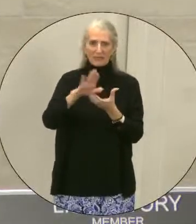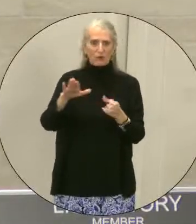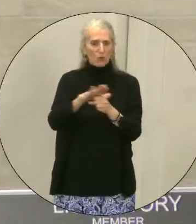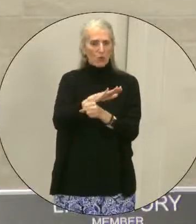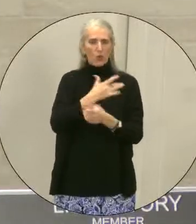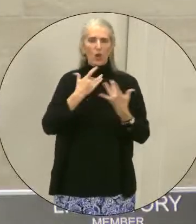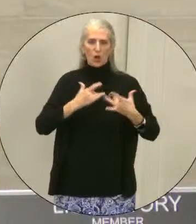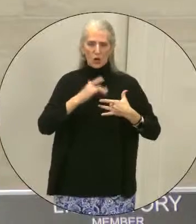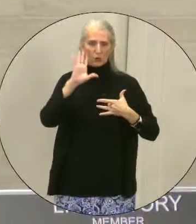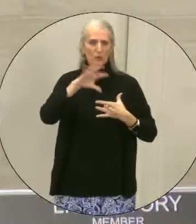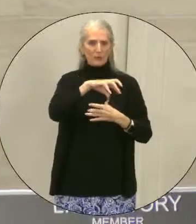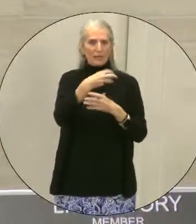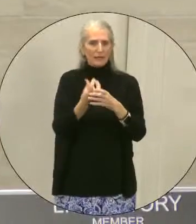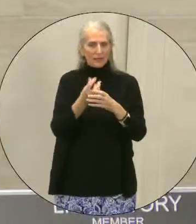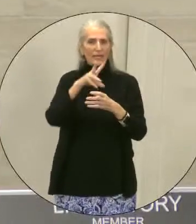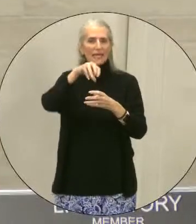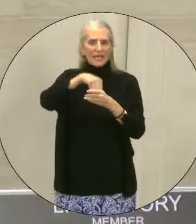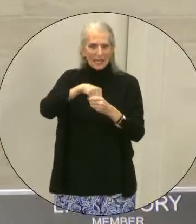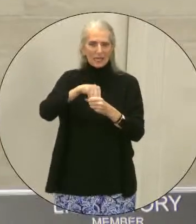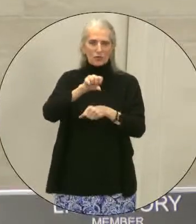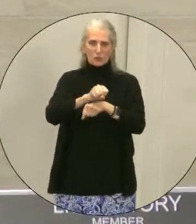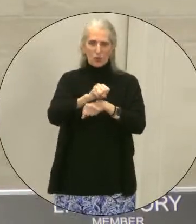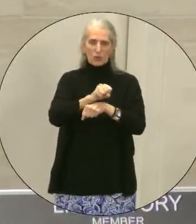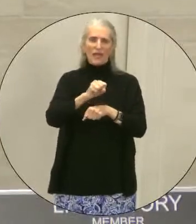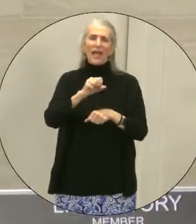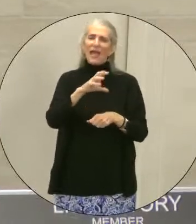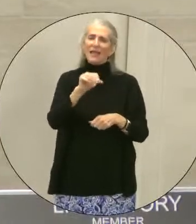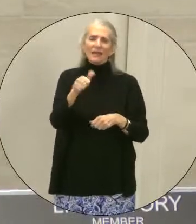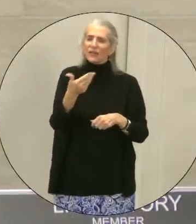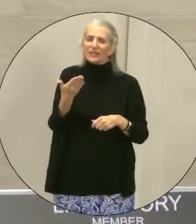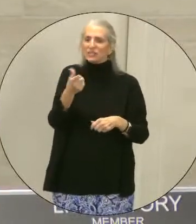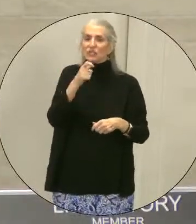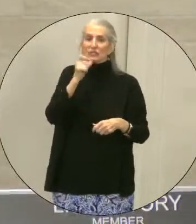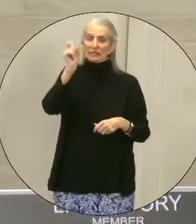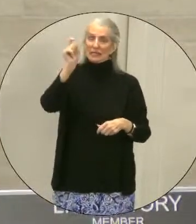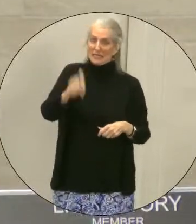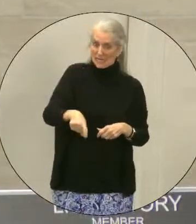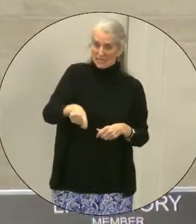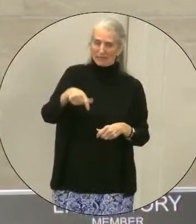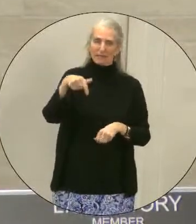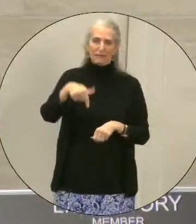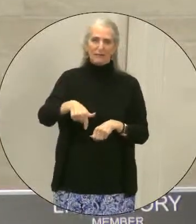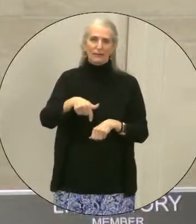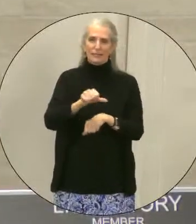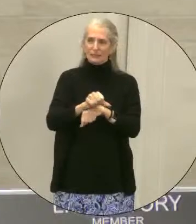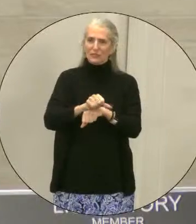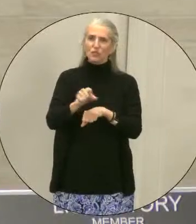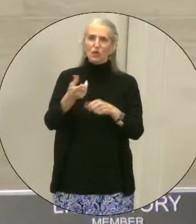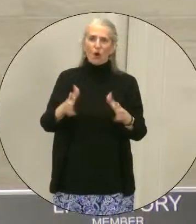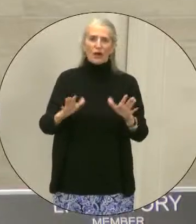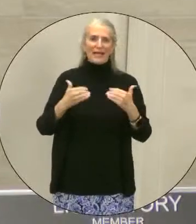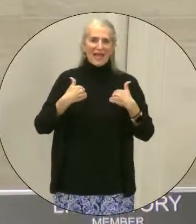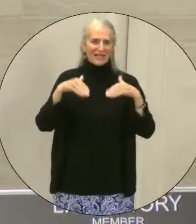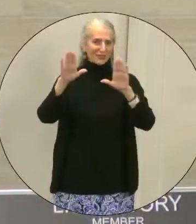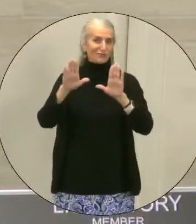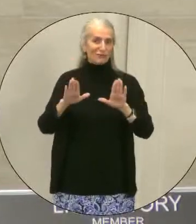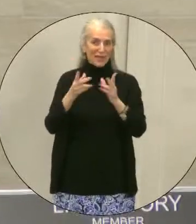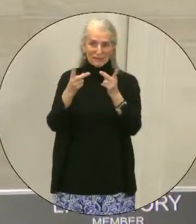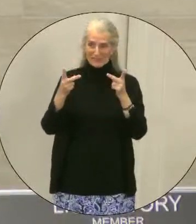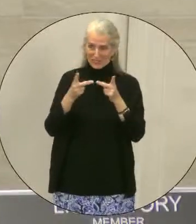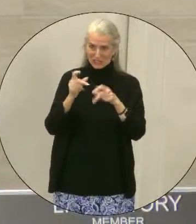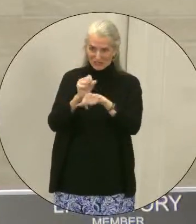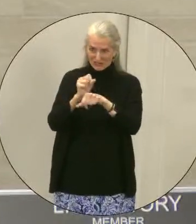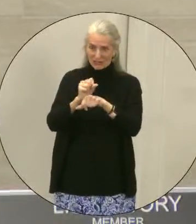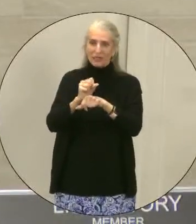role. And the other thing was, to me, I was like, she doesn't need this position. She's got a great position. I'm like, she's doing it because